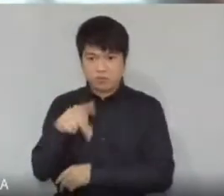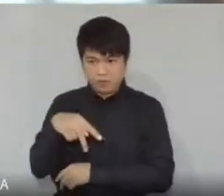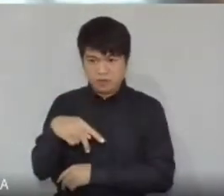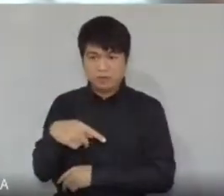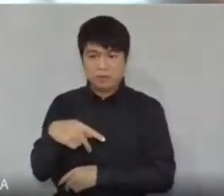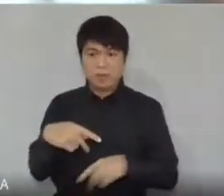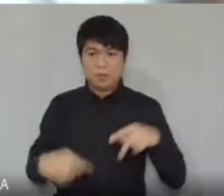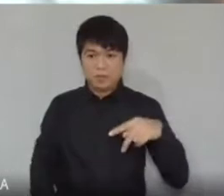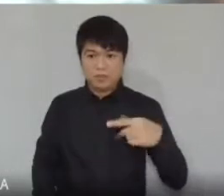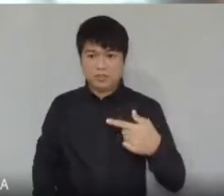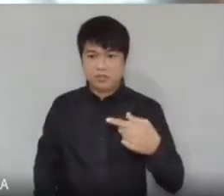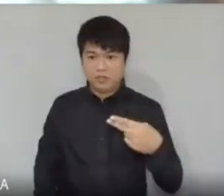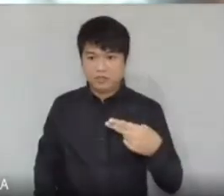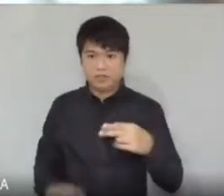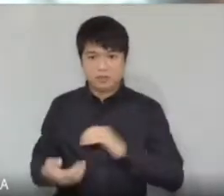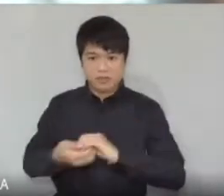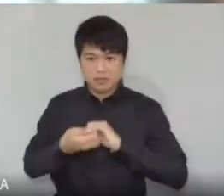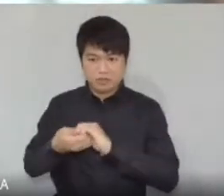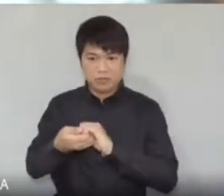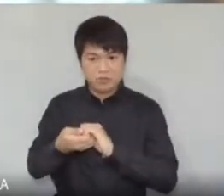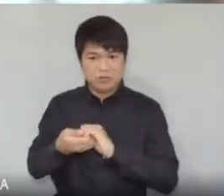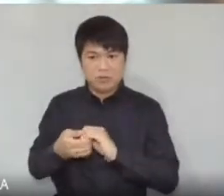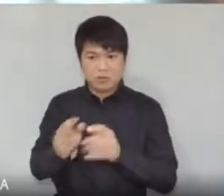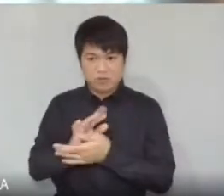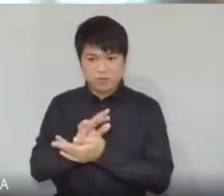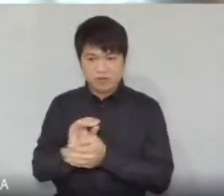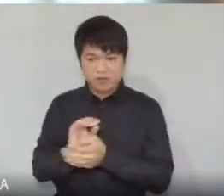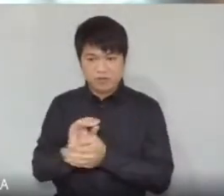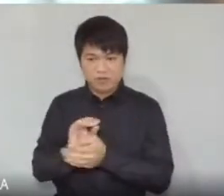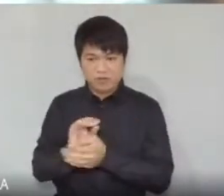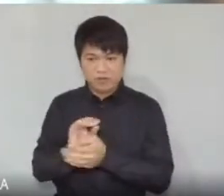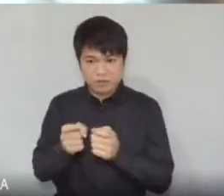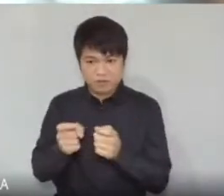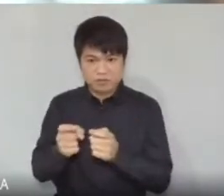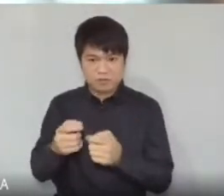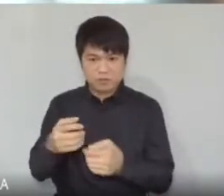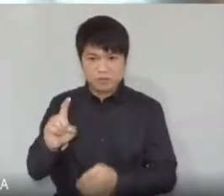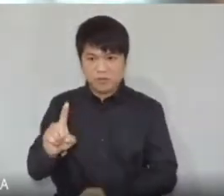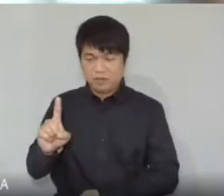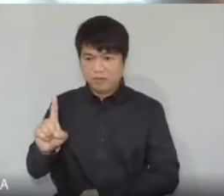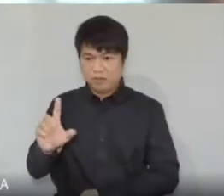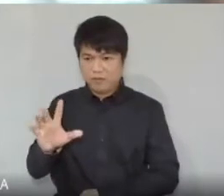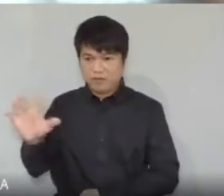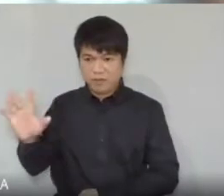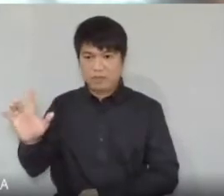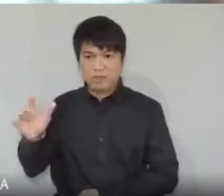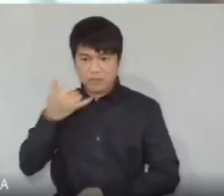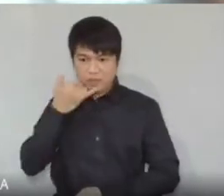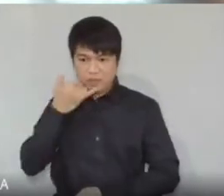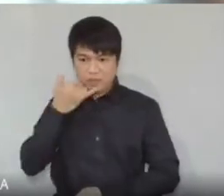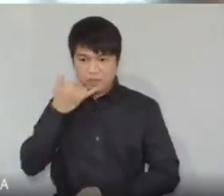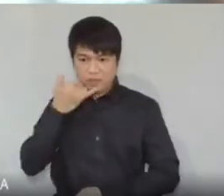was set up by the university IT team. Other projects include the UP Philippine Health Insurance Corporation